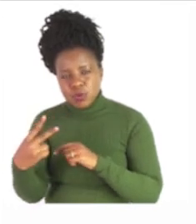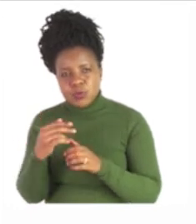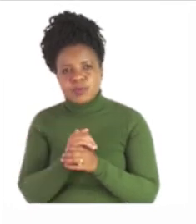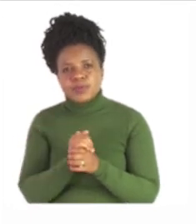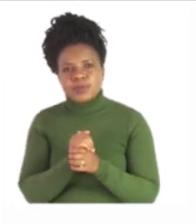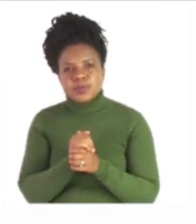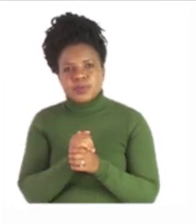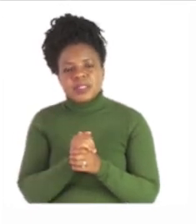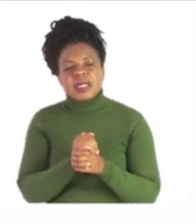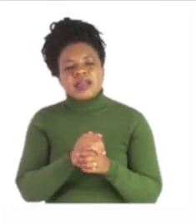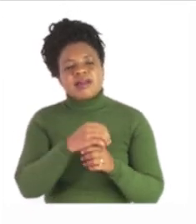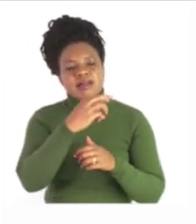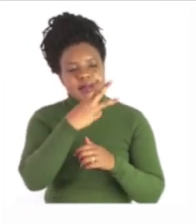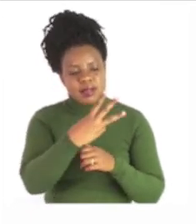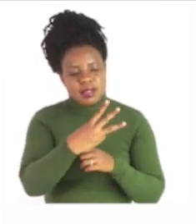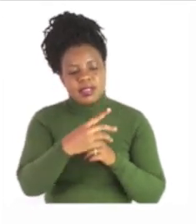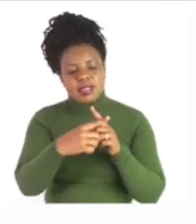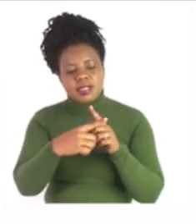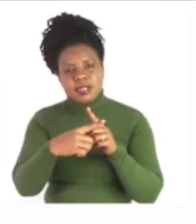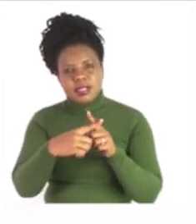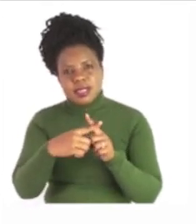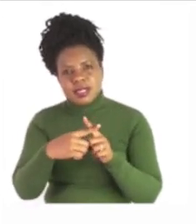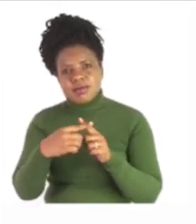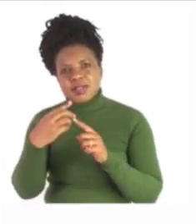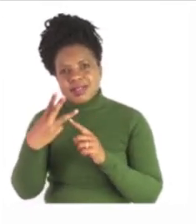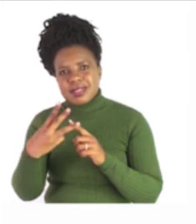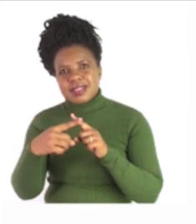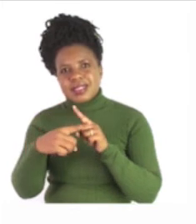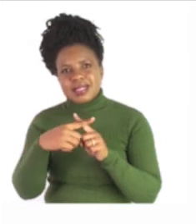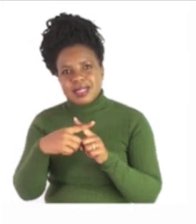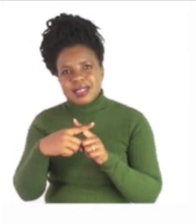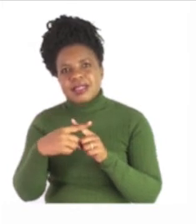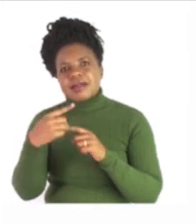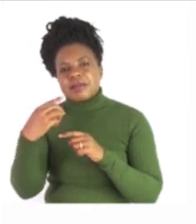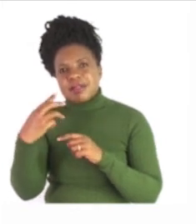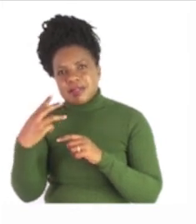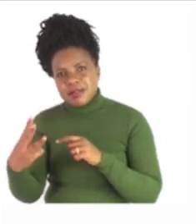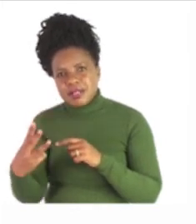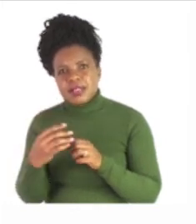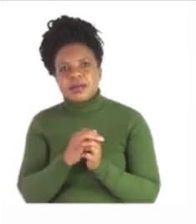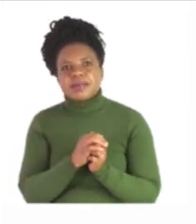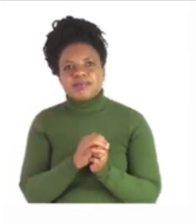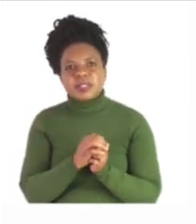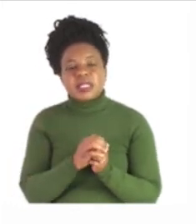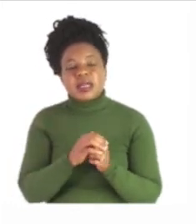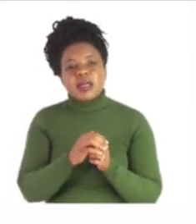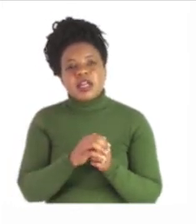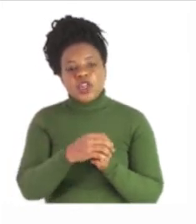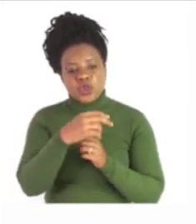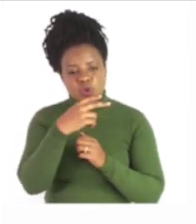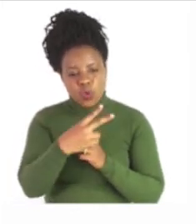be written as 2 cube, or 2 to the power 3. There